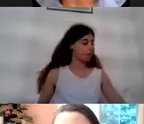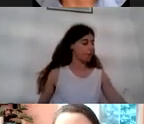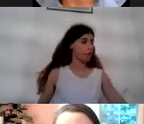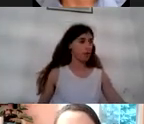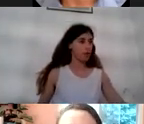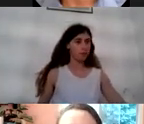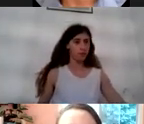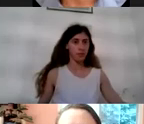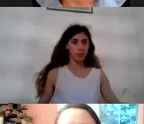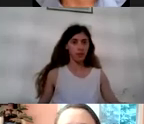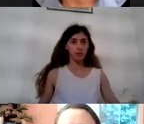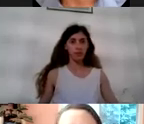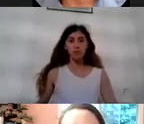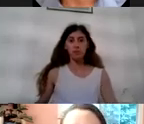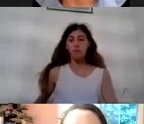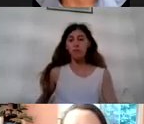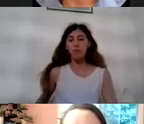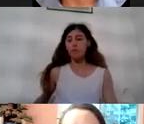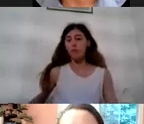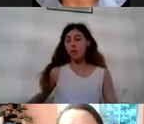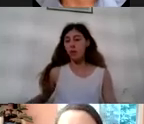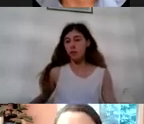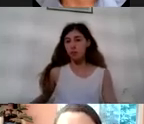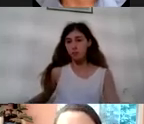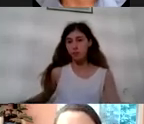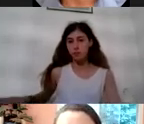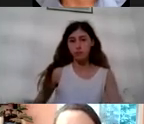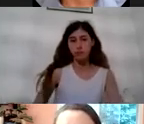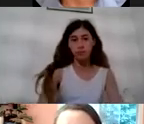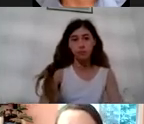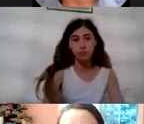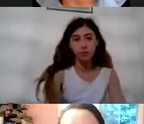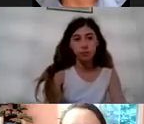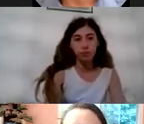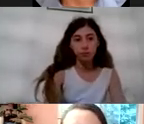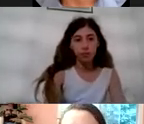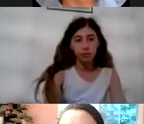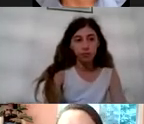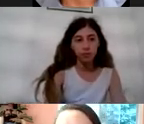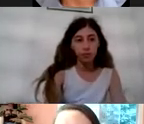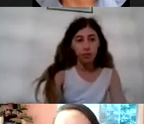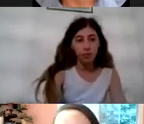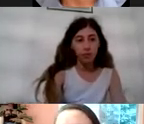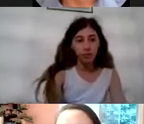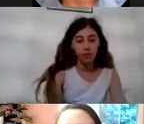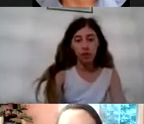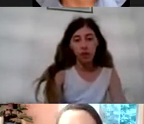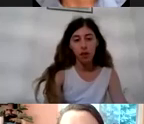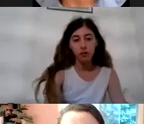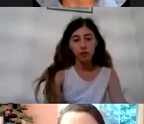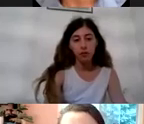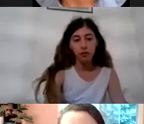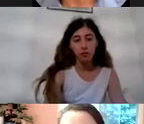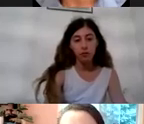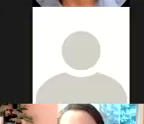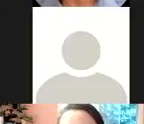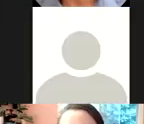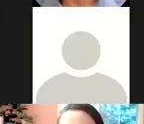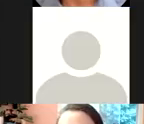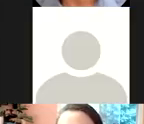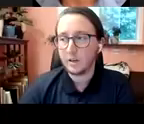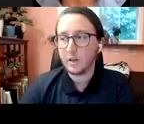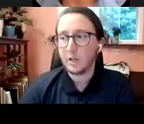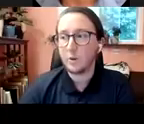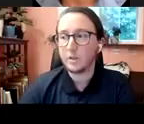quote. So Dahlia, while explaining what the healthcare system is like, said, It's almost like you're walking